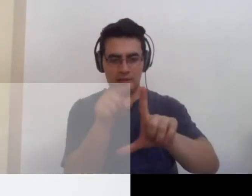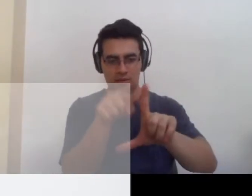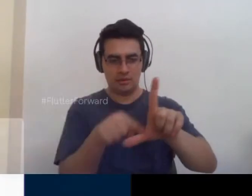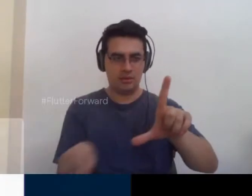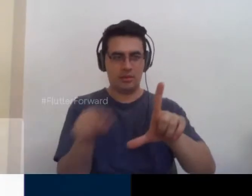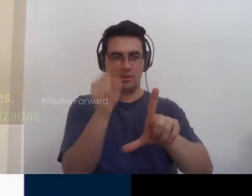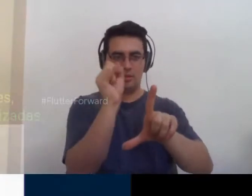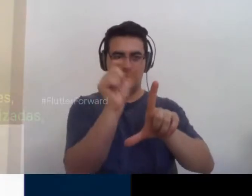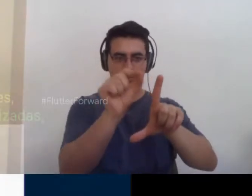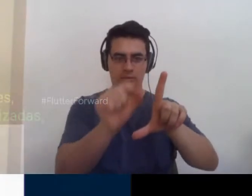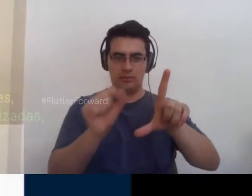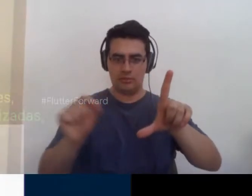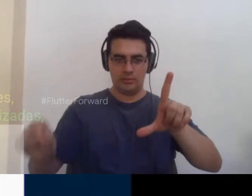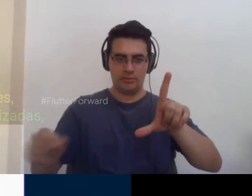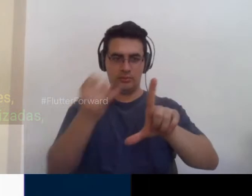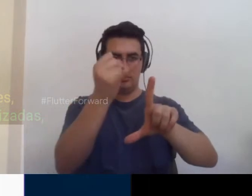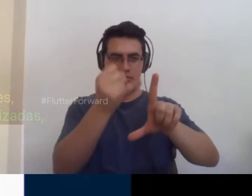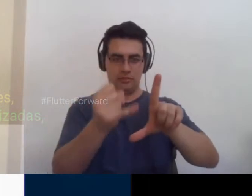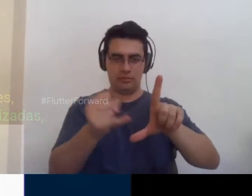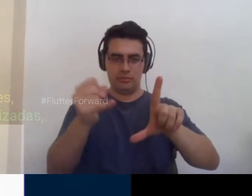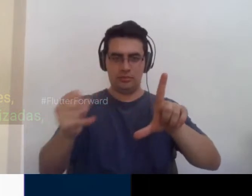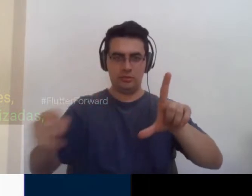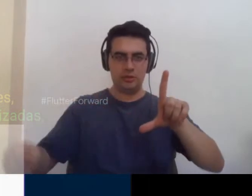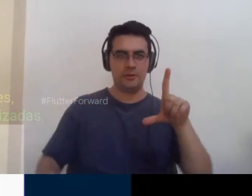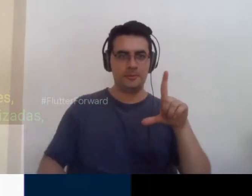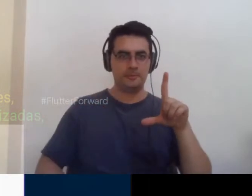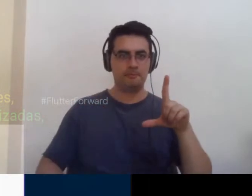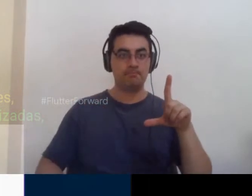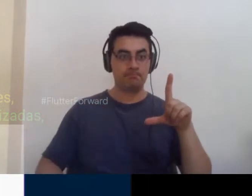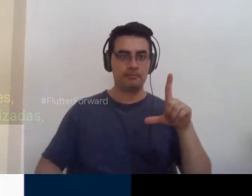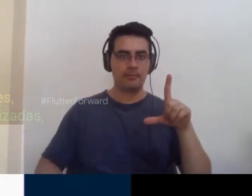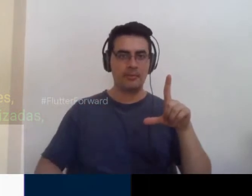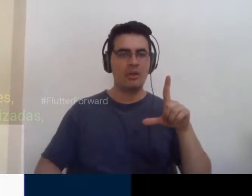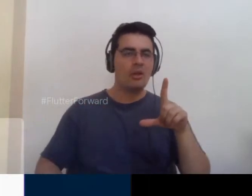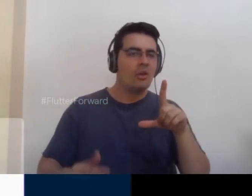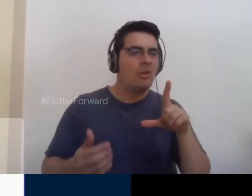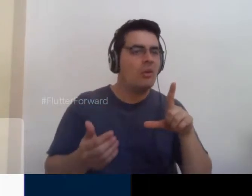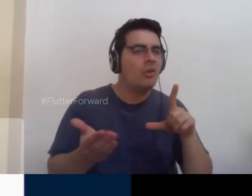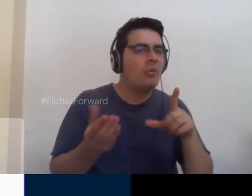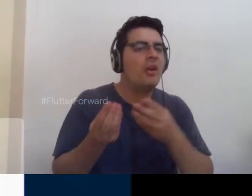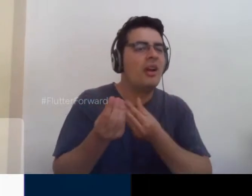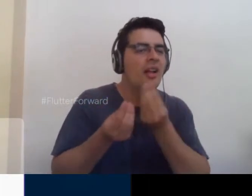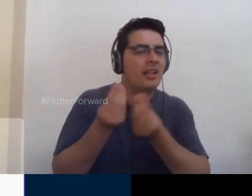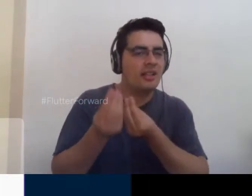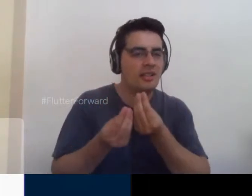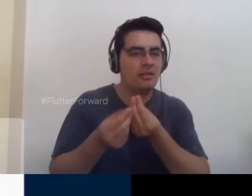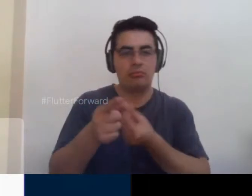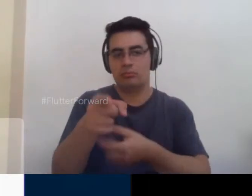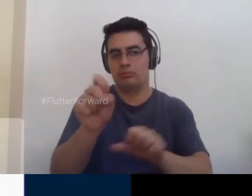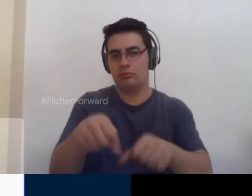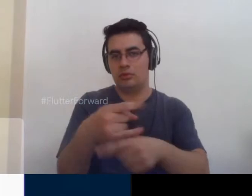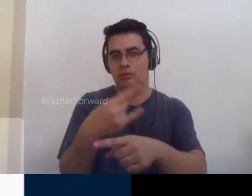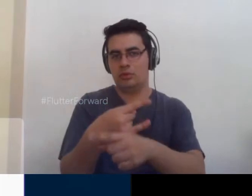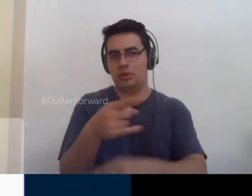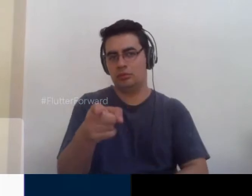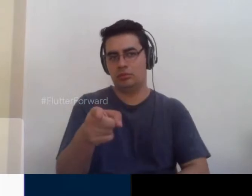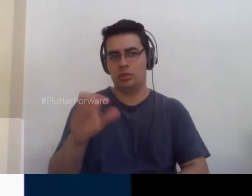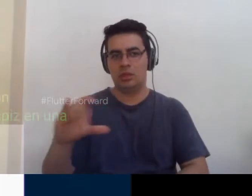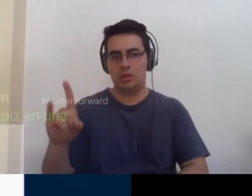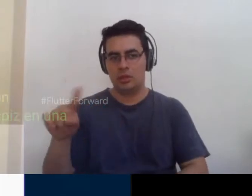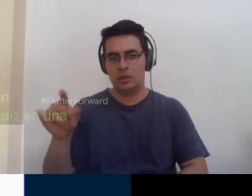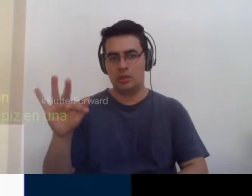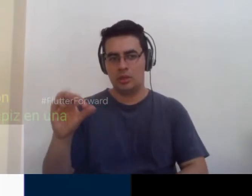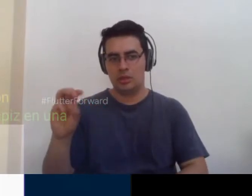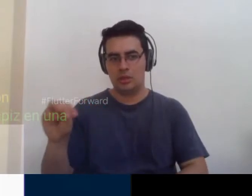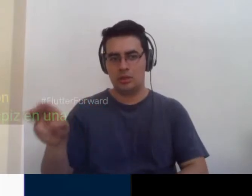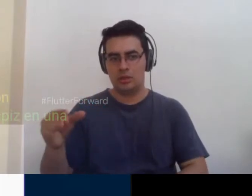here. If we want to draw custom shapes, curves, or lines, we can use the Custom Paint widget. It